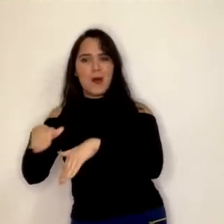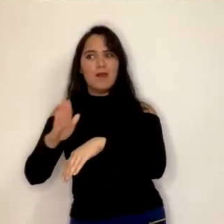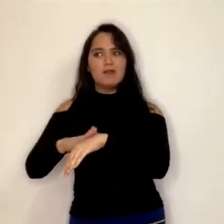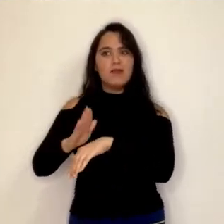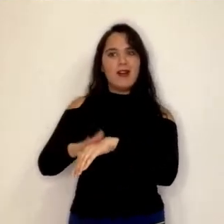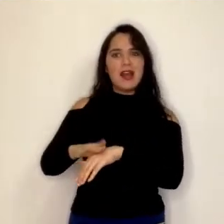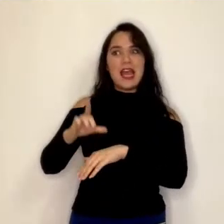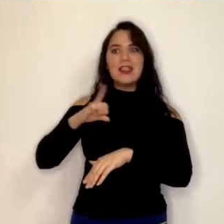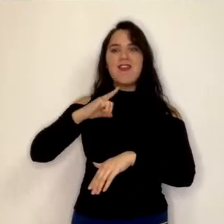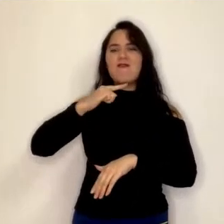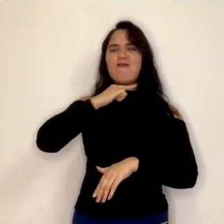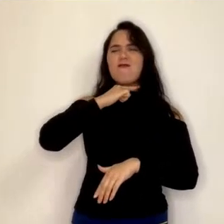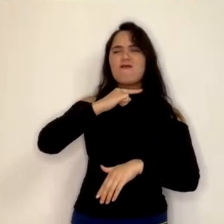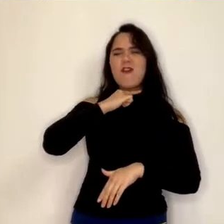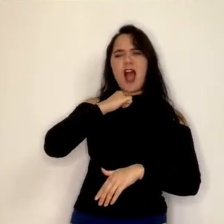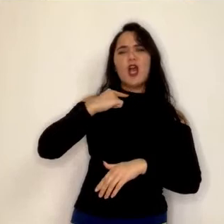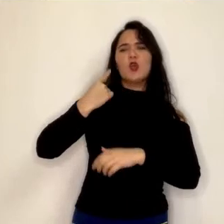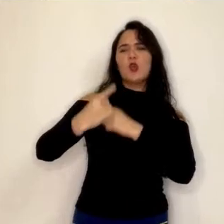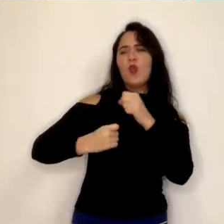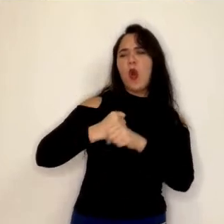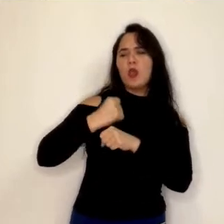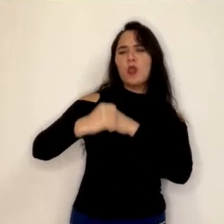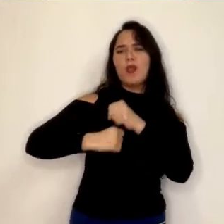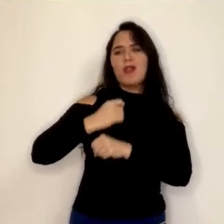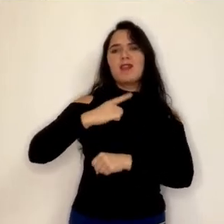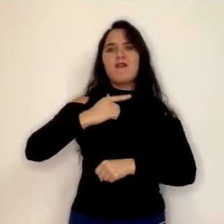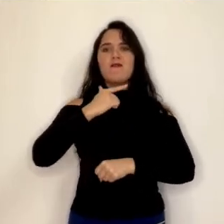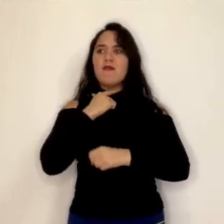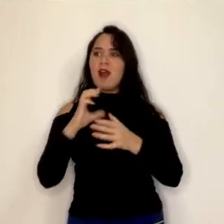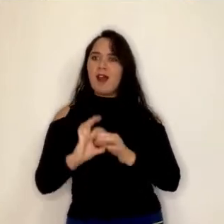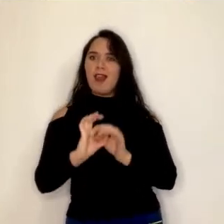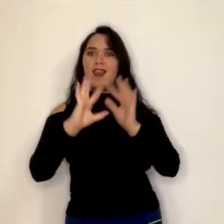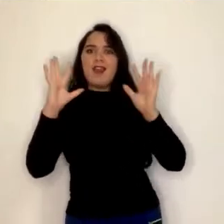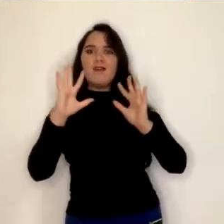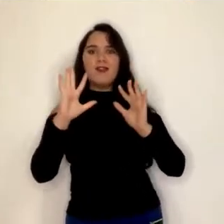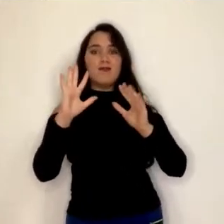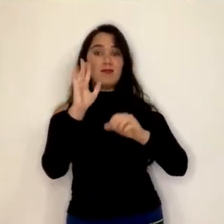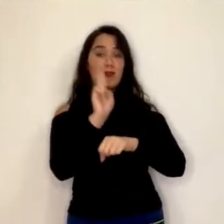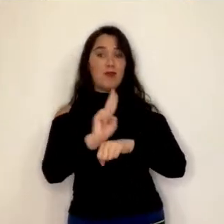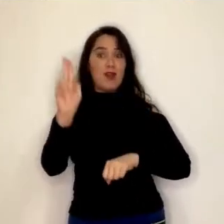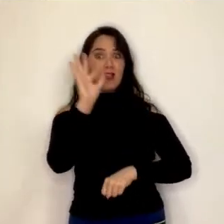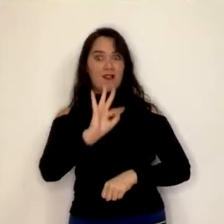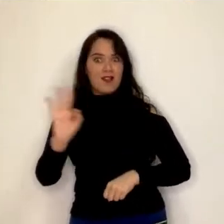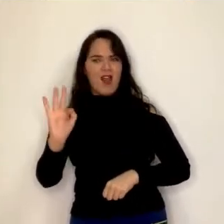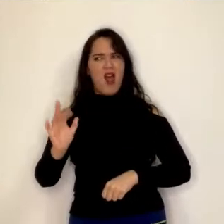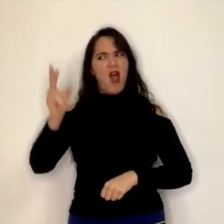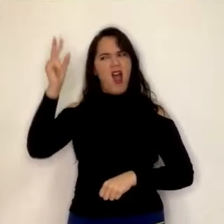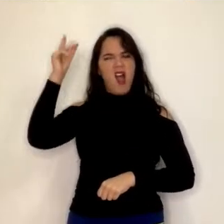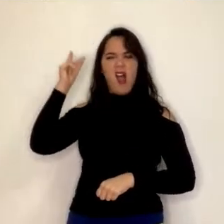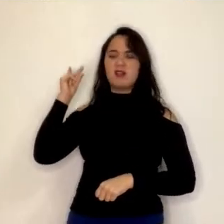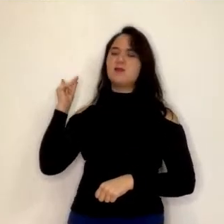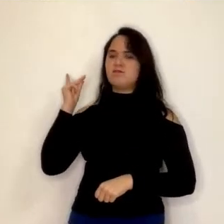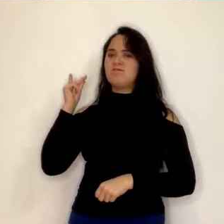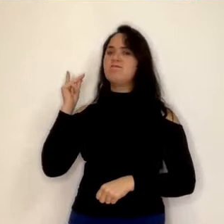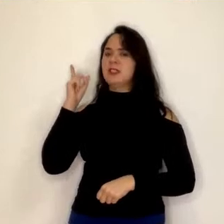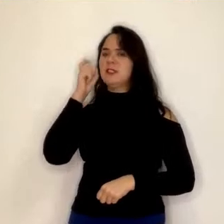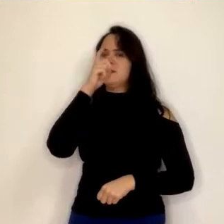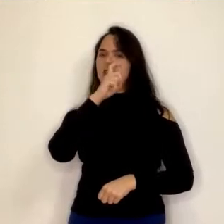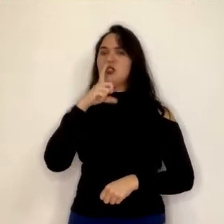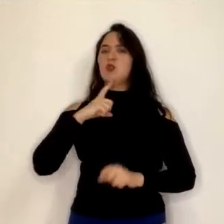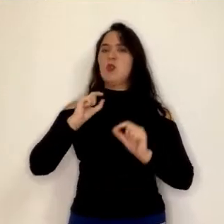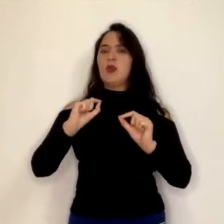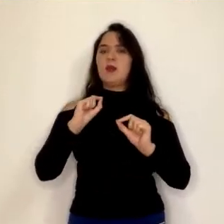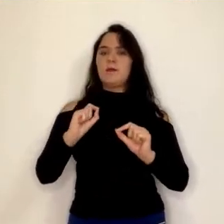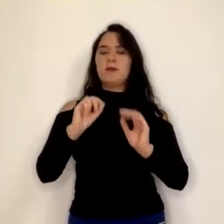whole presence of over 1,000 seats available in federal institutions. In